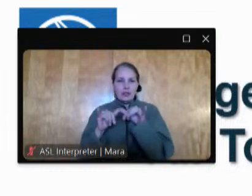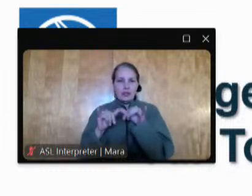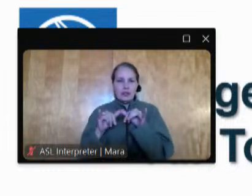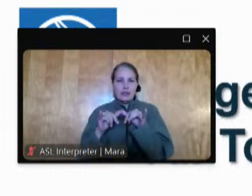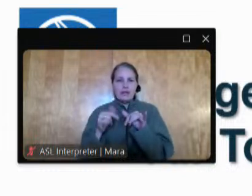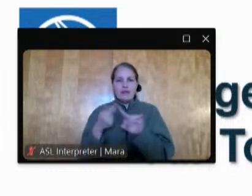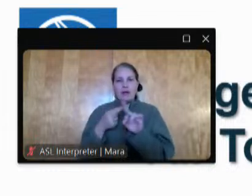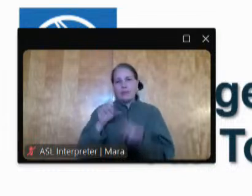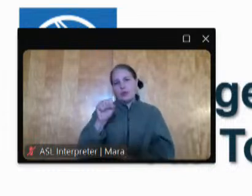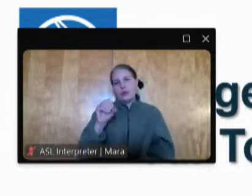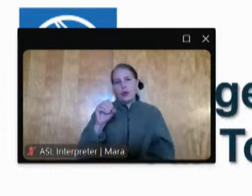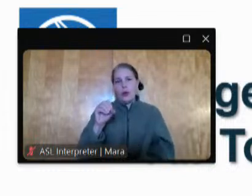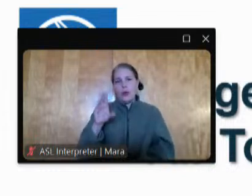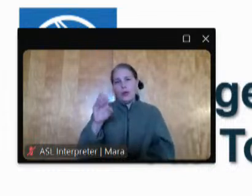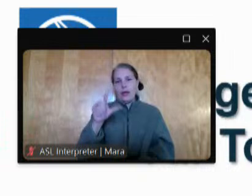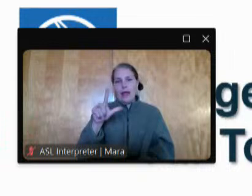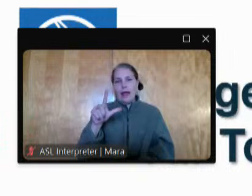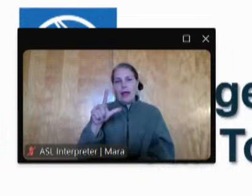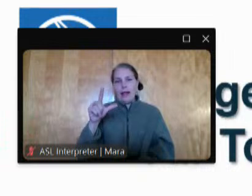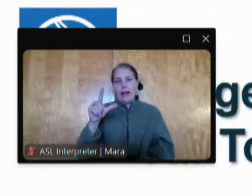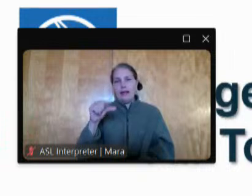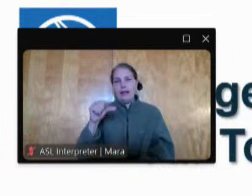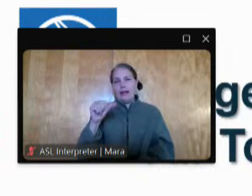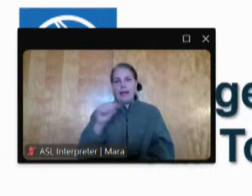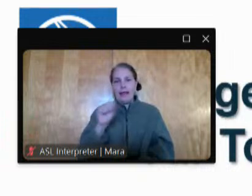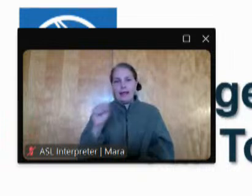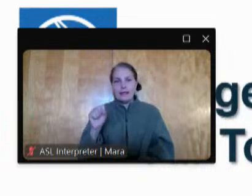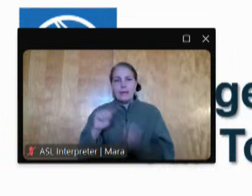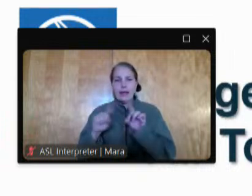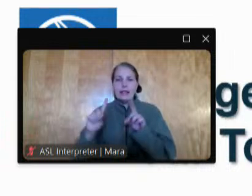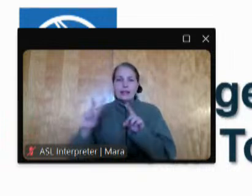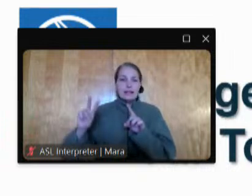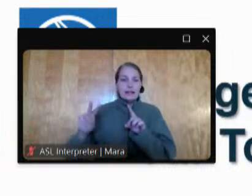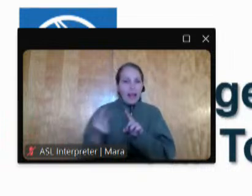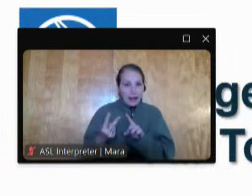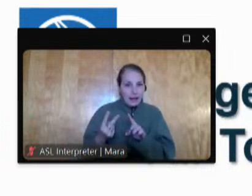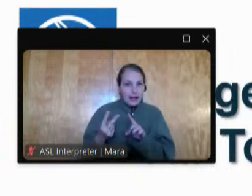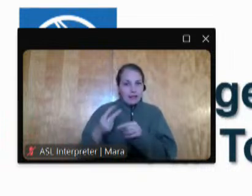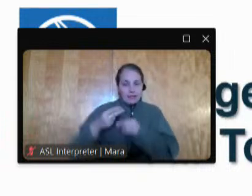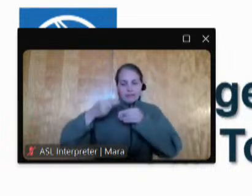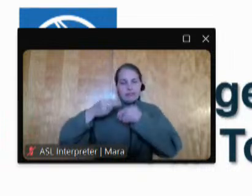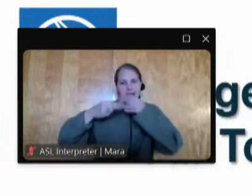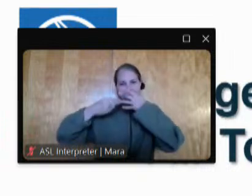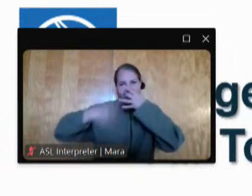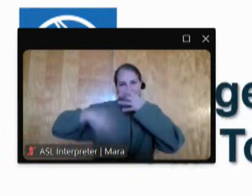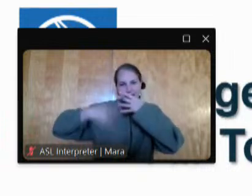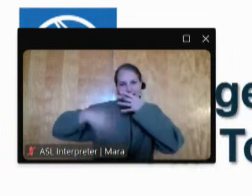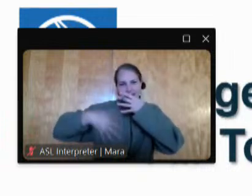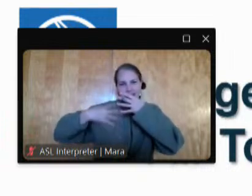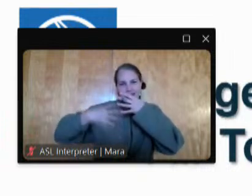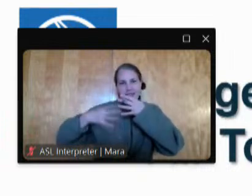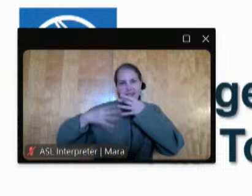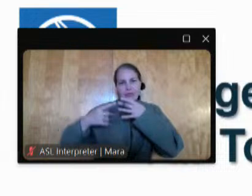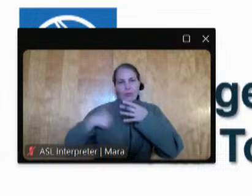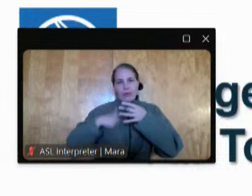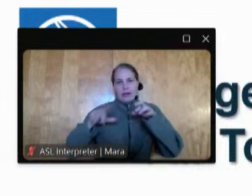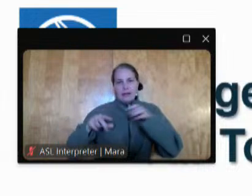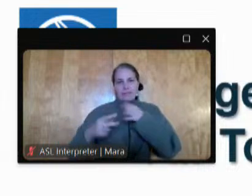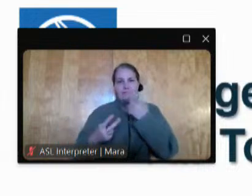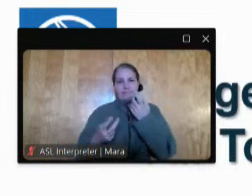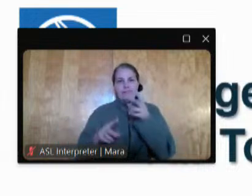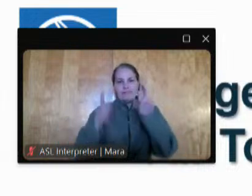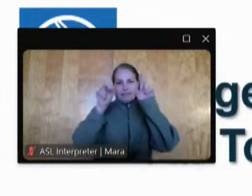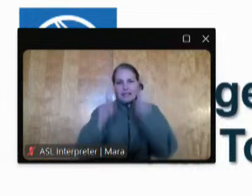gas leaks. During the second run, we did some elevated levels of lead, arsenic, chromium,